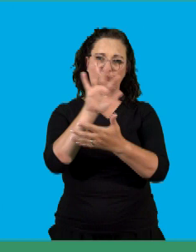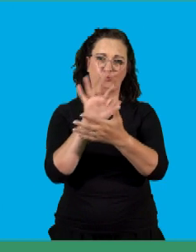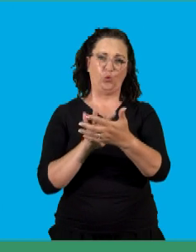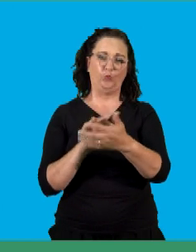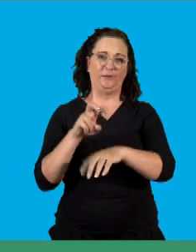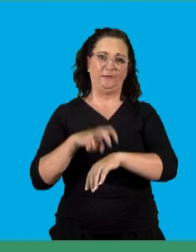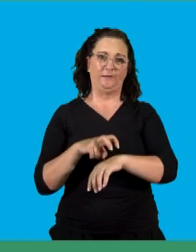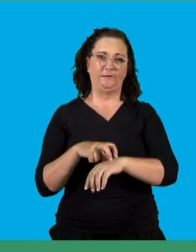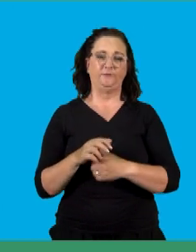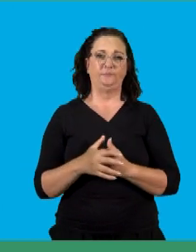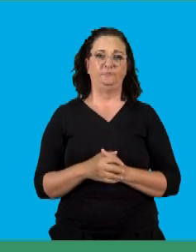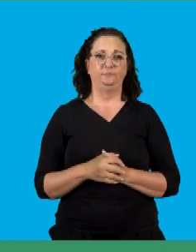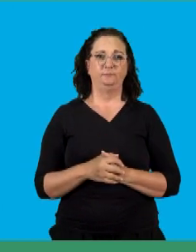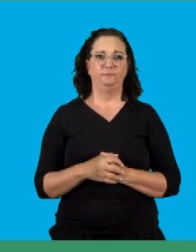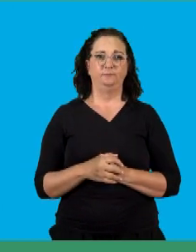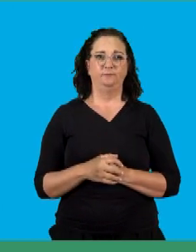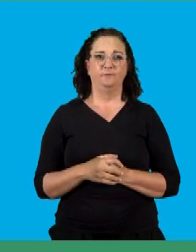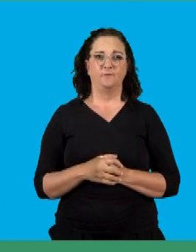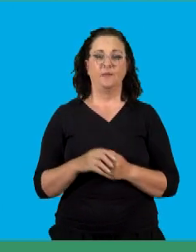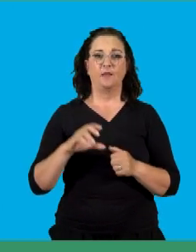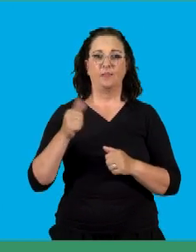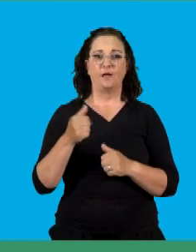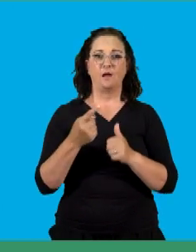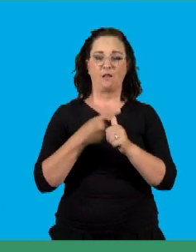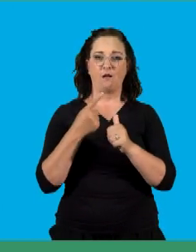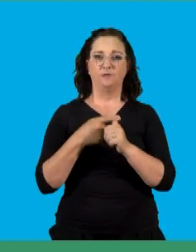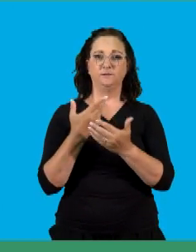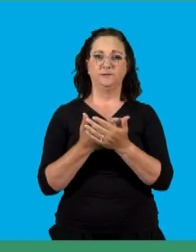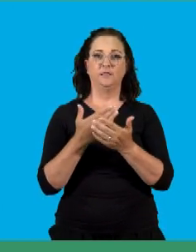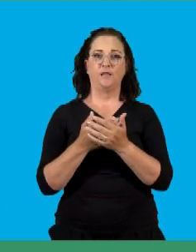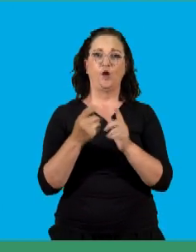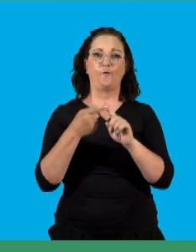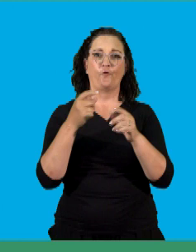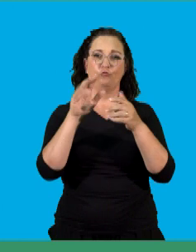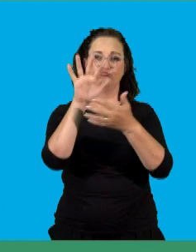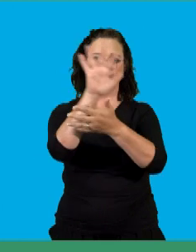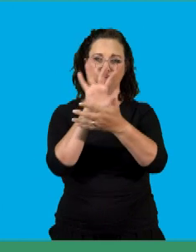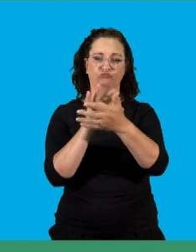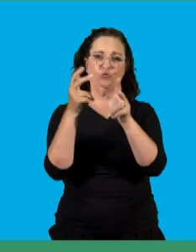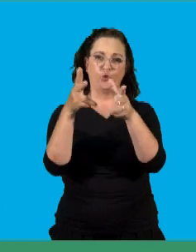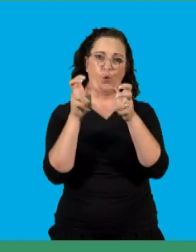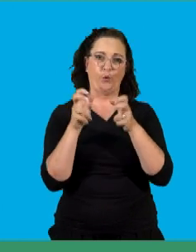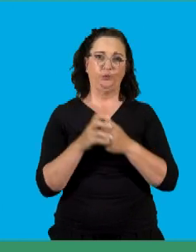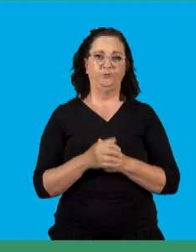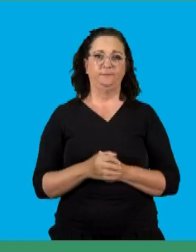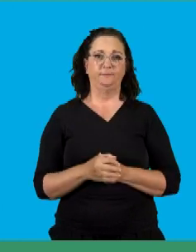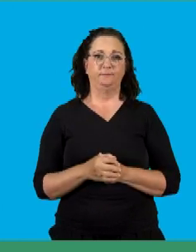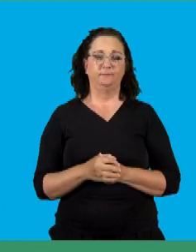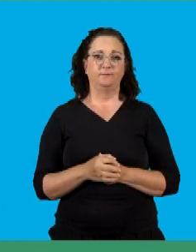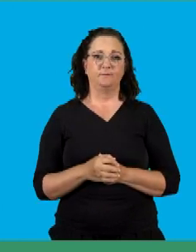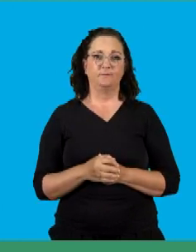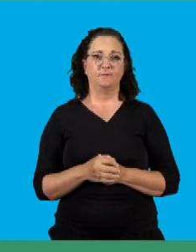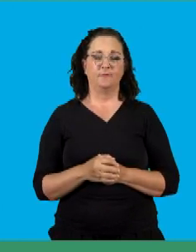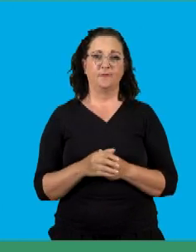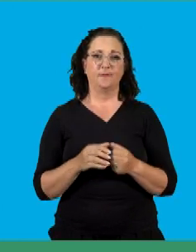applicable in the scenario above. Motivate your answer by quoting from the scenario above. So here's